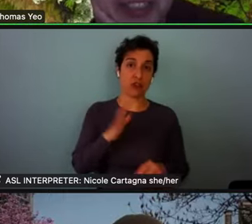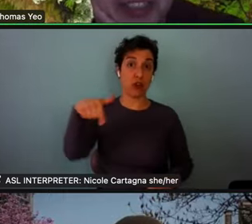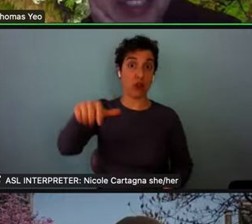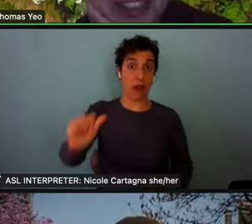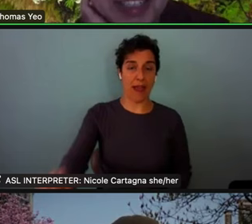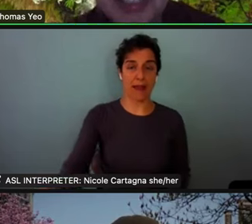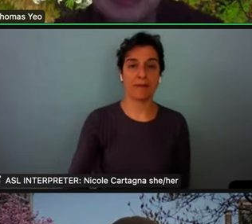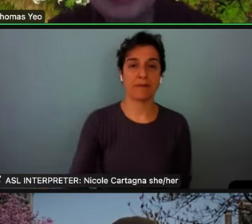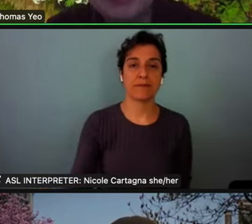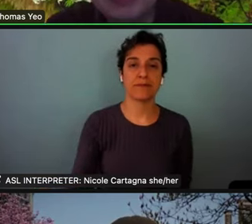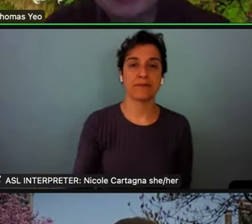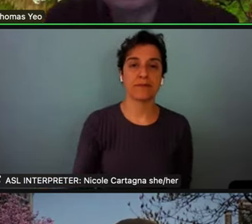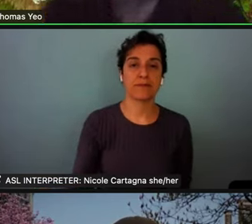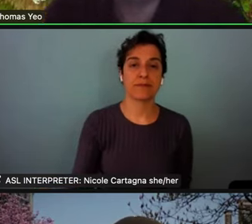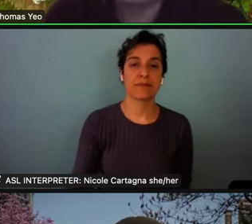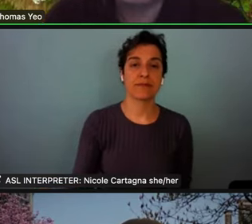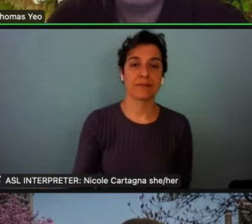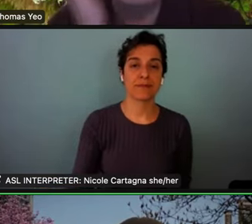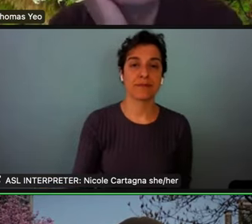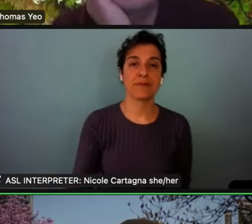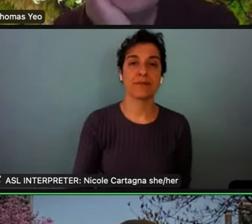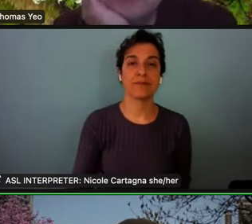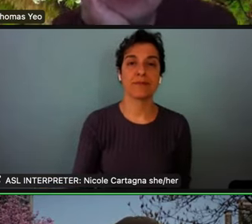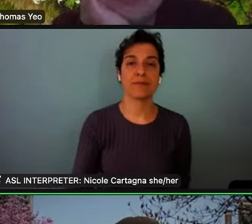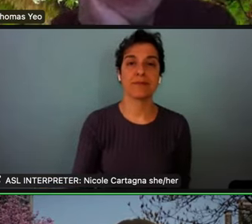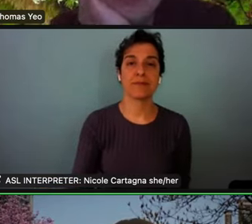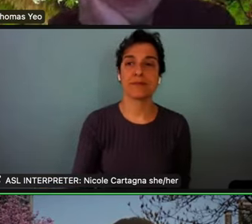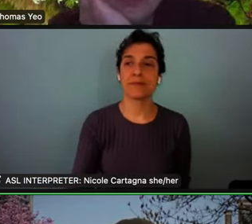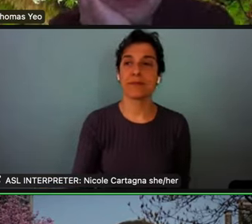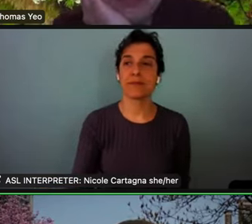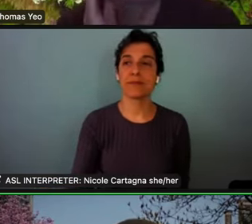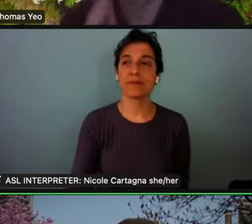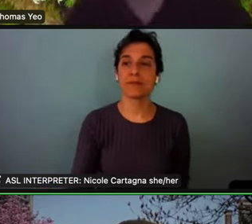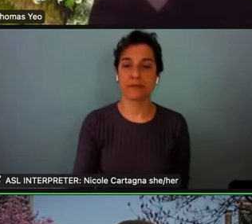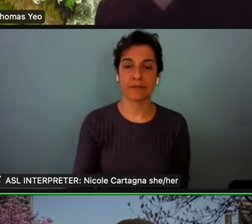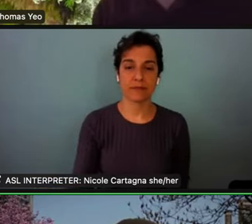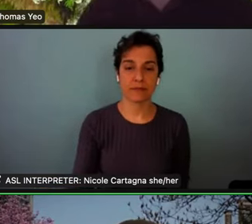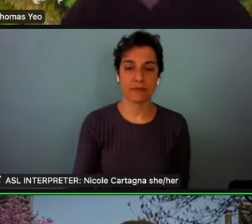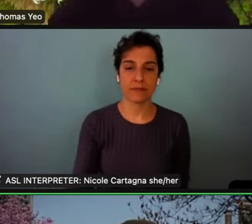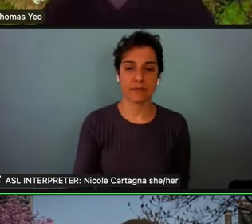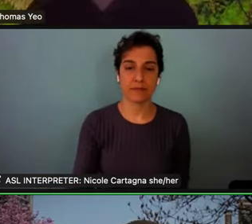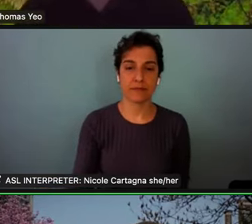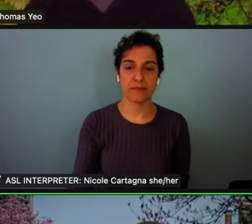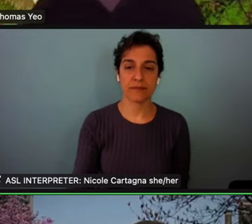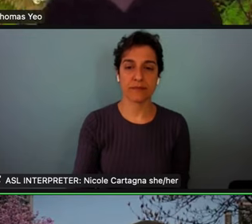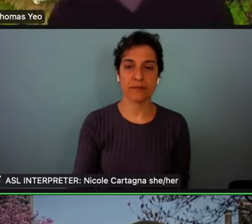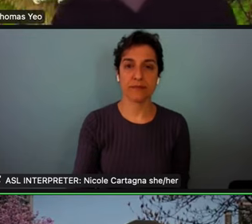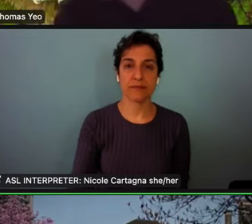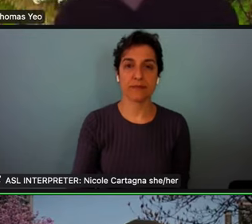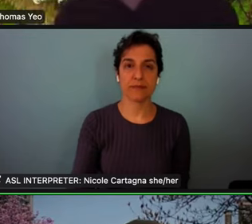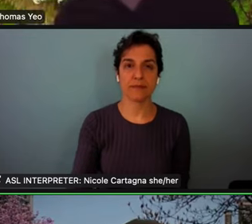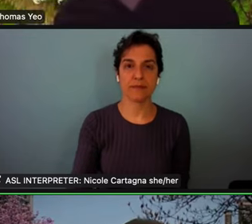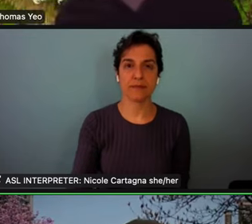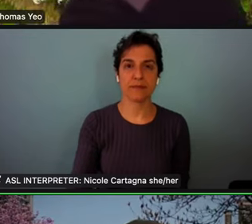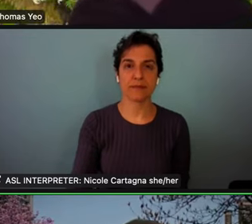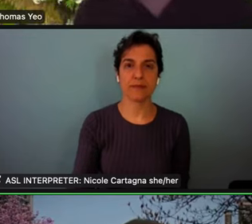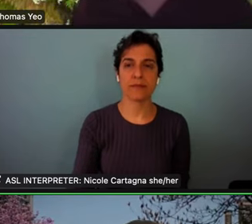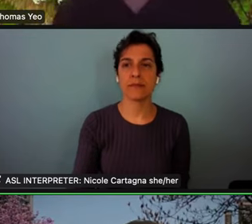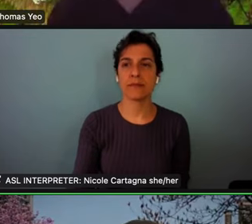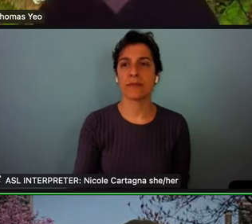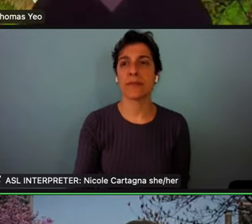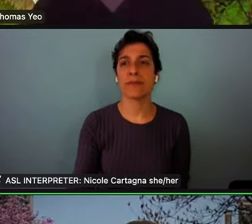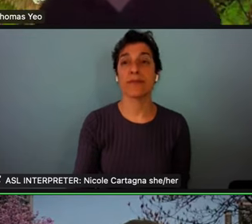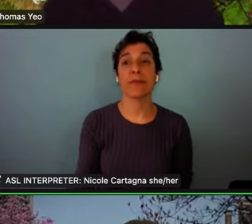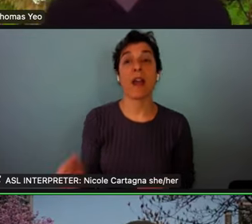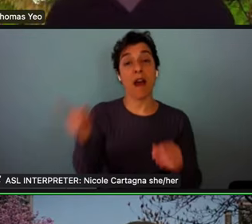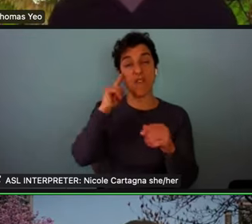Sure. This question comes to us from Desmond Oates. Mm-hmm. For task functional connectivity, does it matter if you regress out the